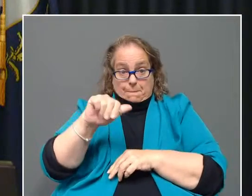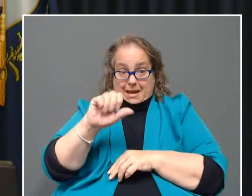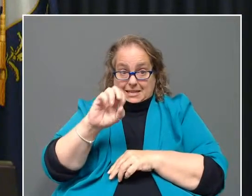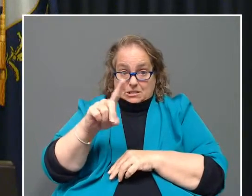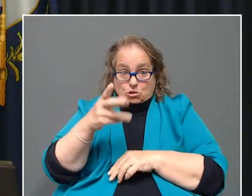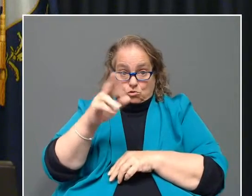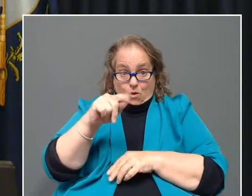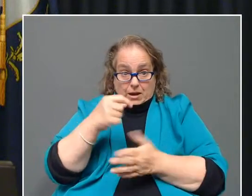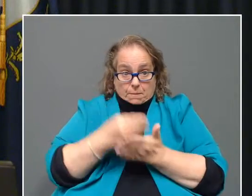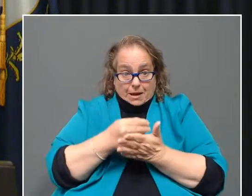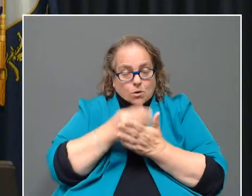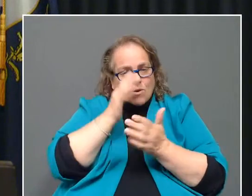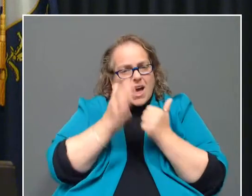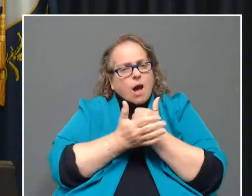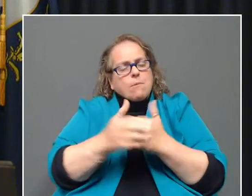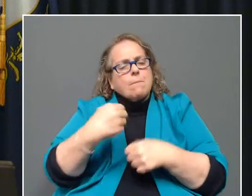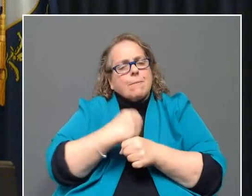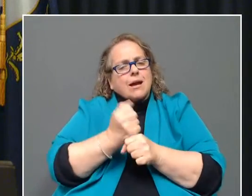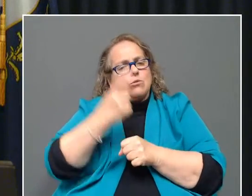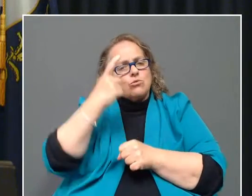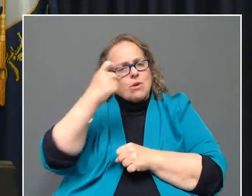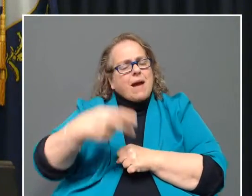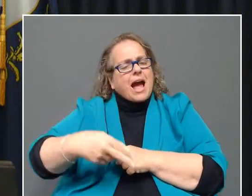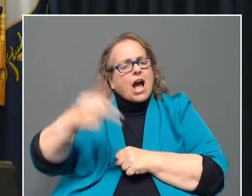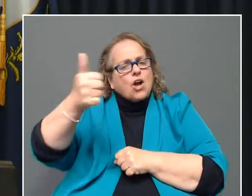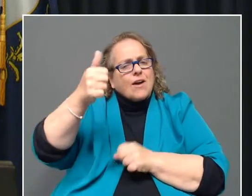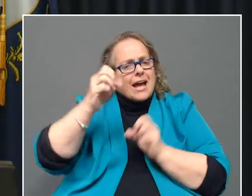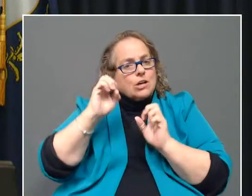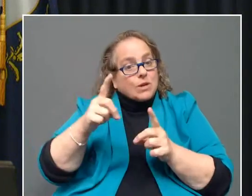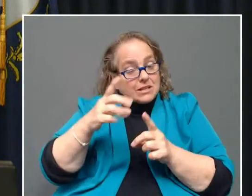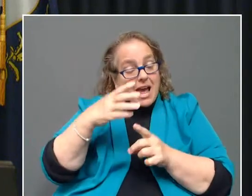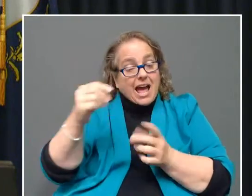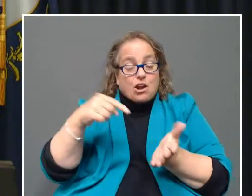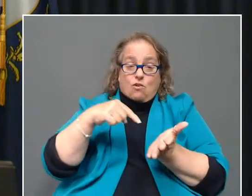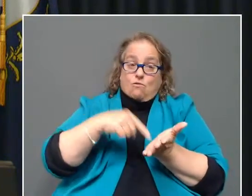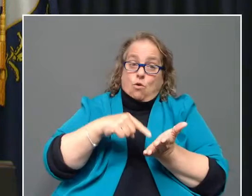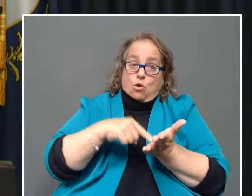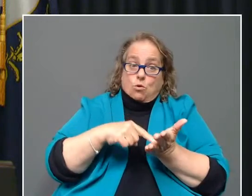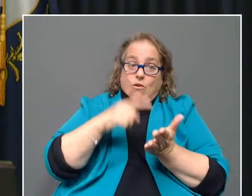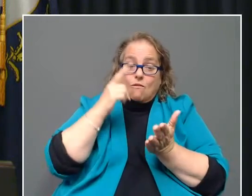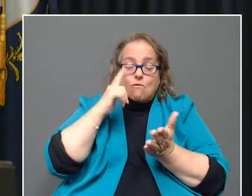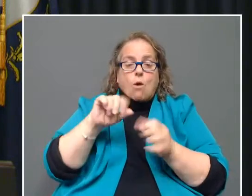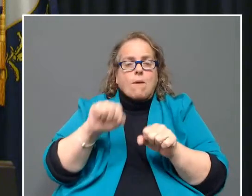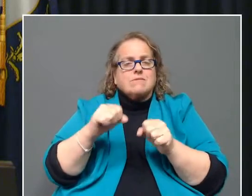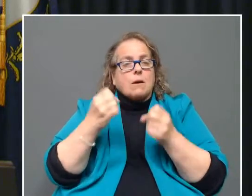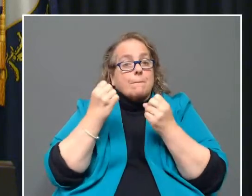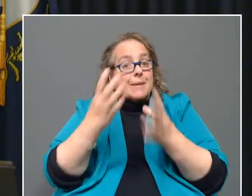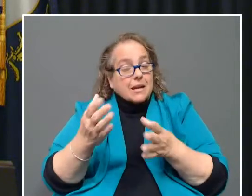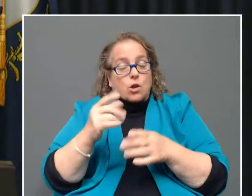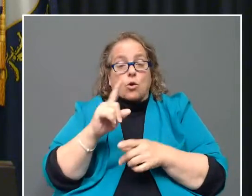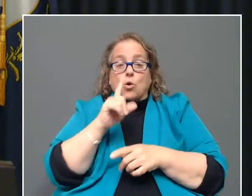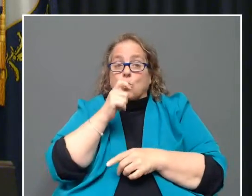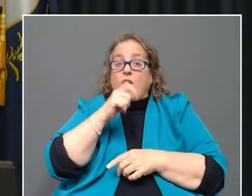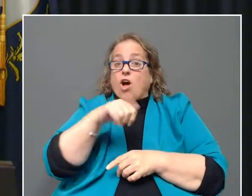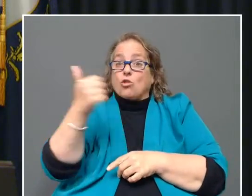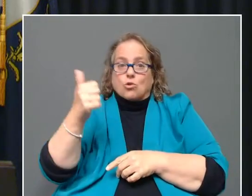dream of higher education an affordable possibility for many who otherwise did not believe it would be possible for